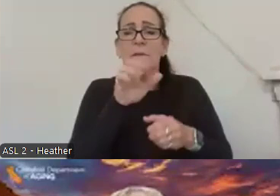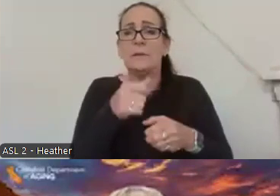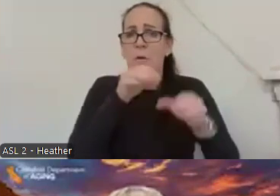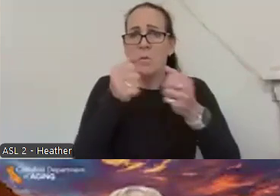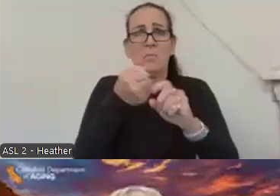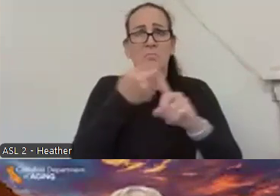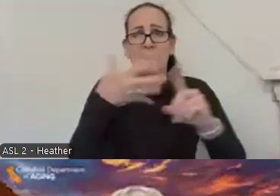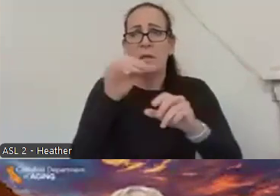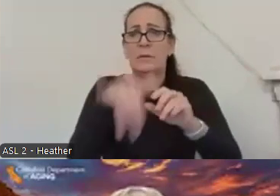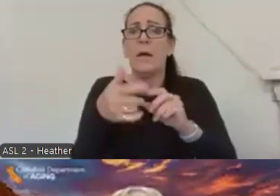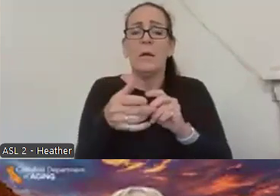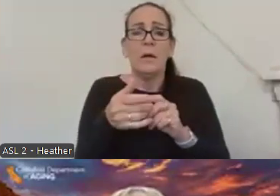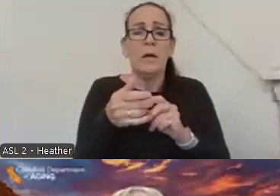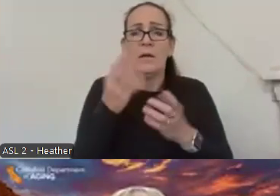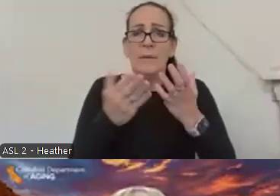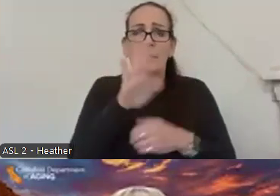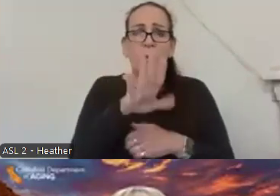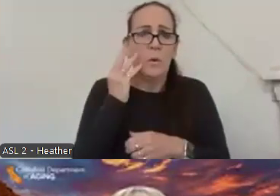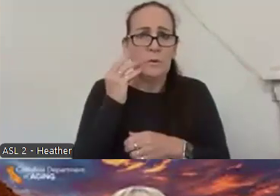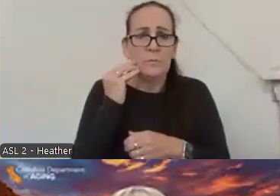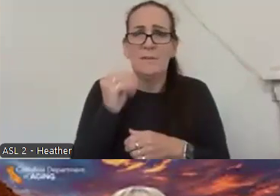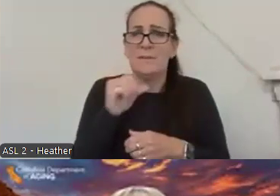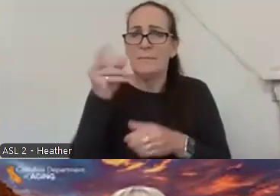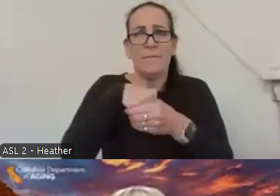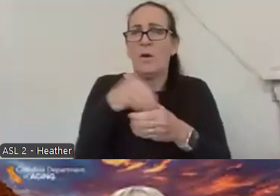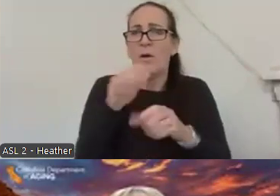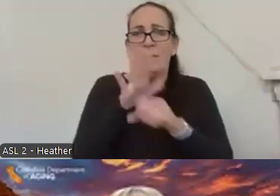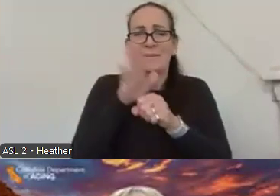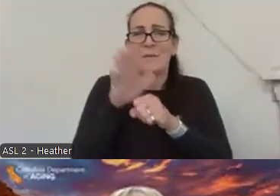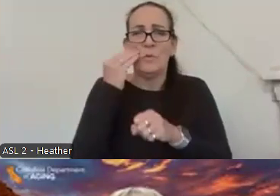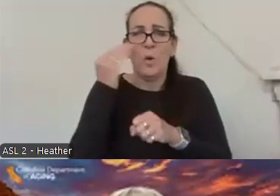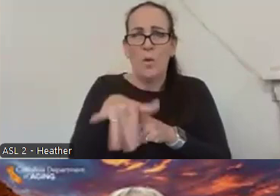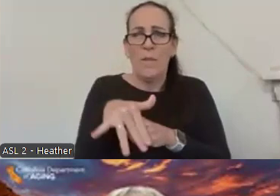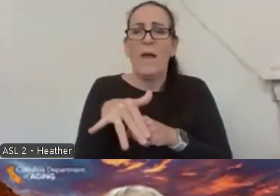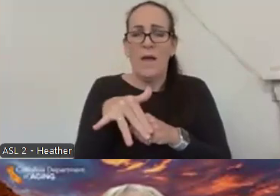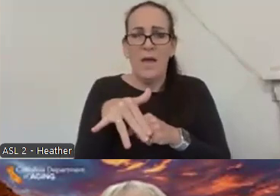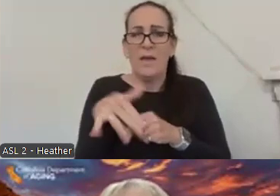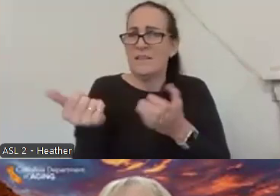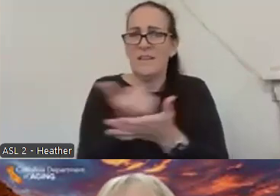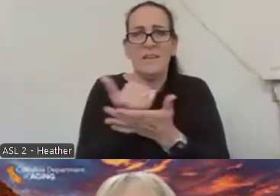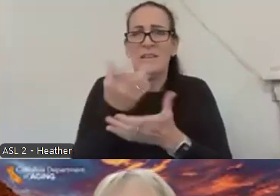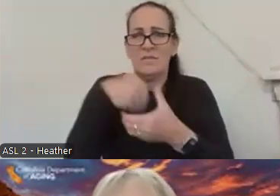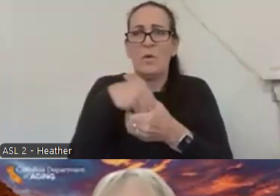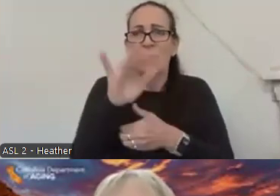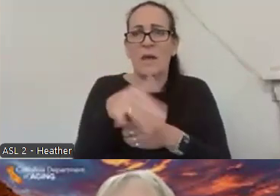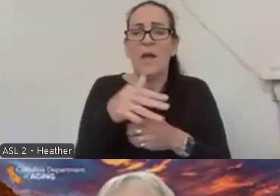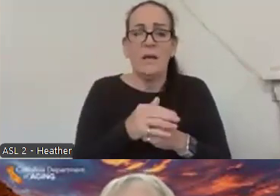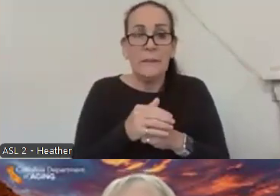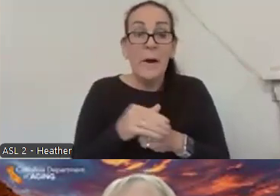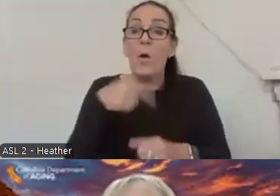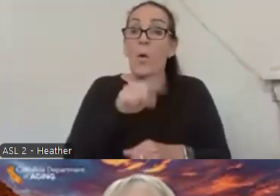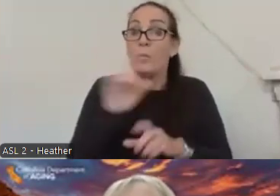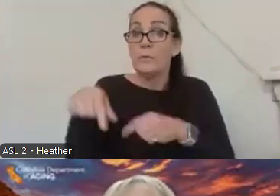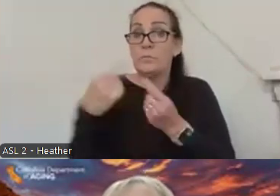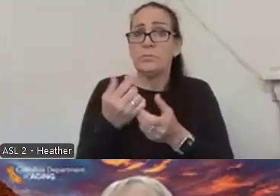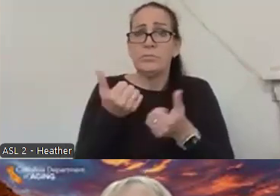her experience, because I'm not involved enough to know the mechanisms and what would be a reasonable fit. We have tried to